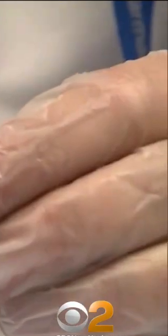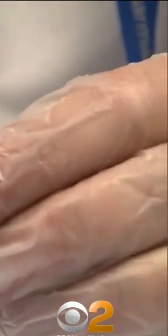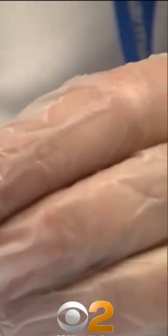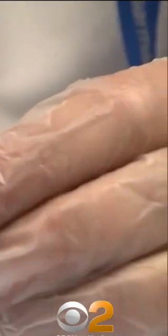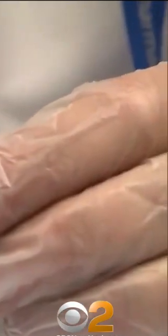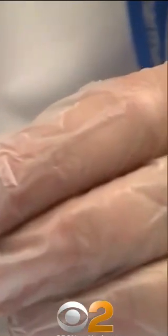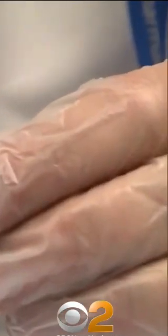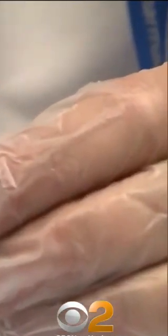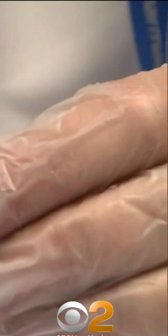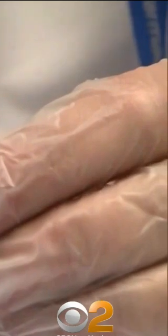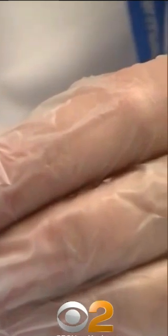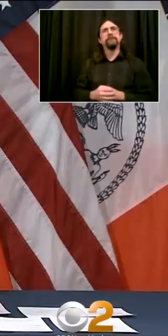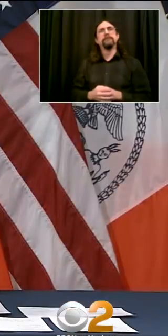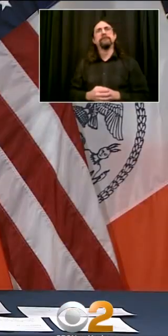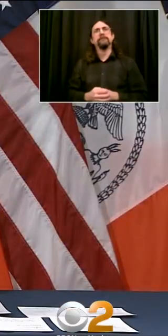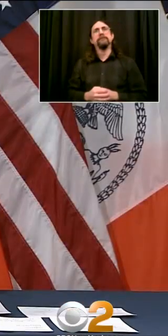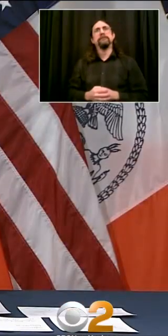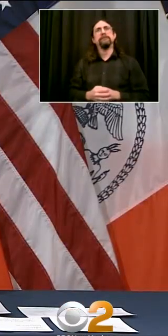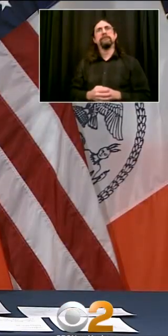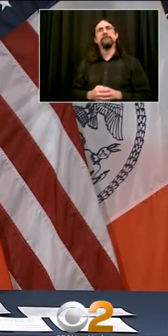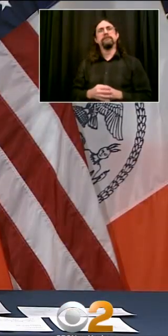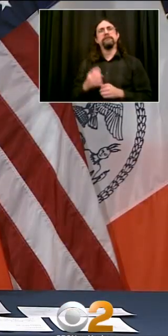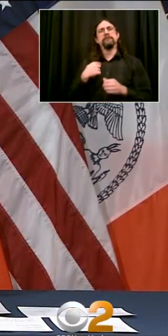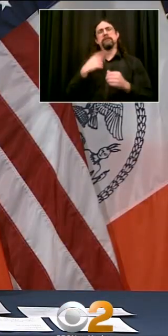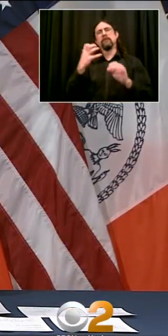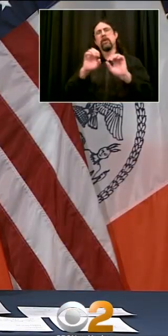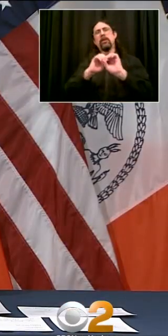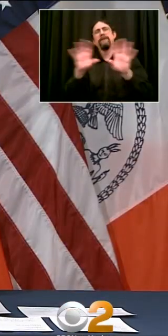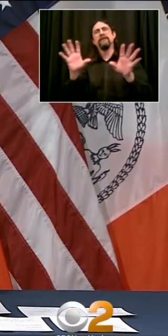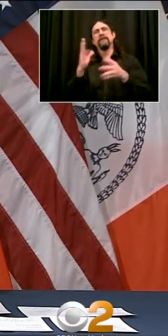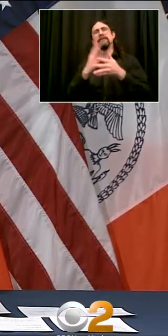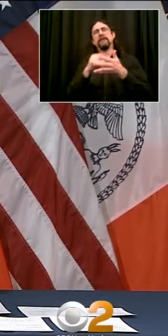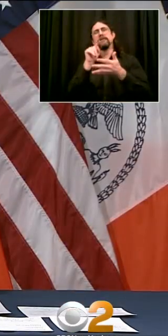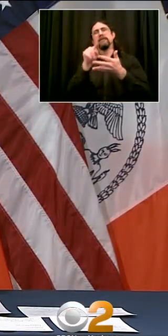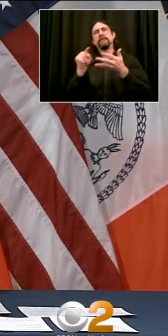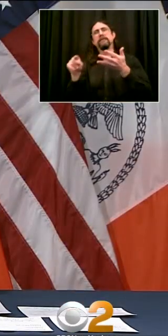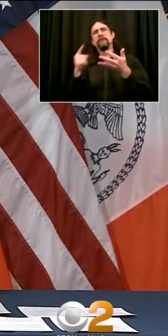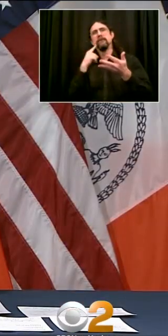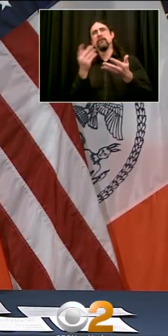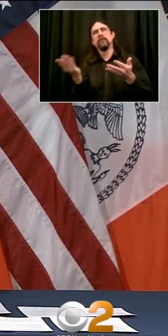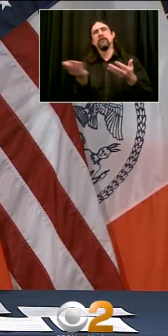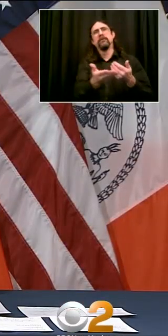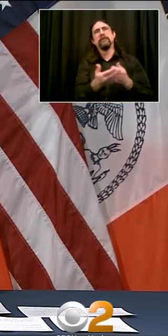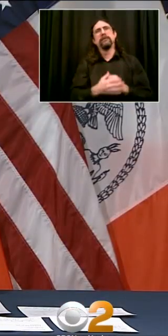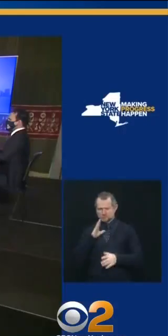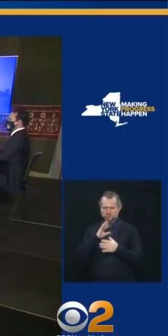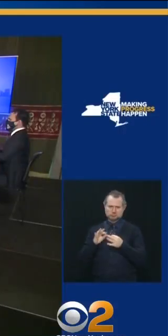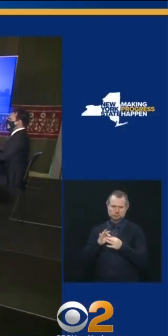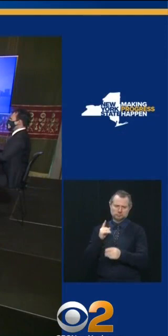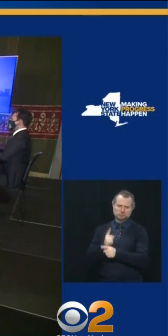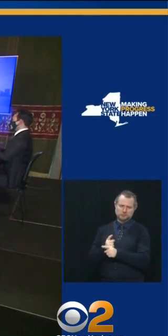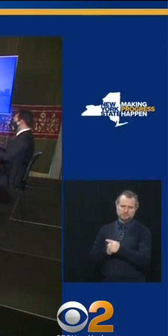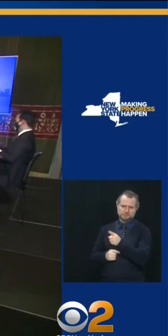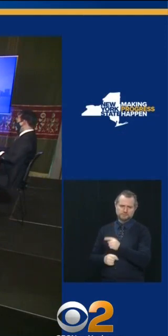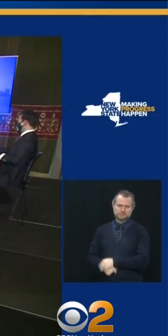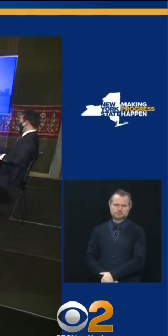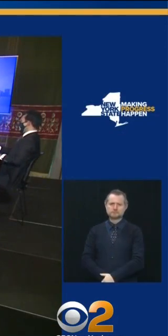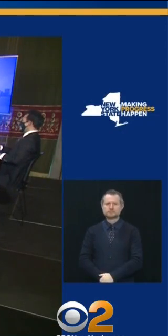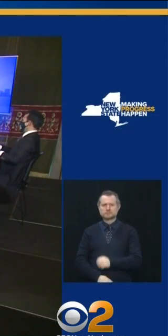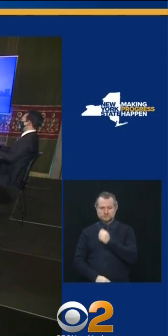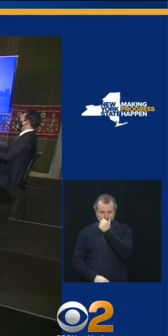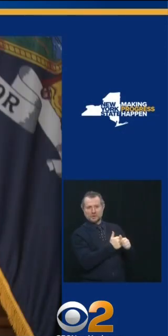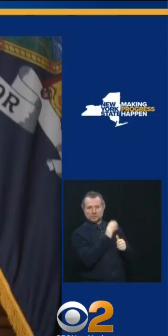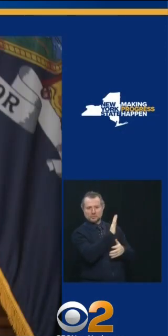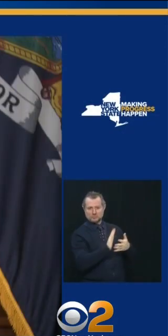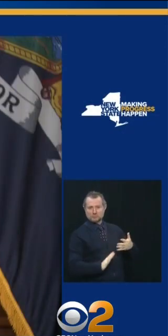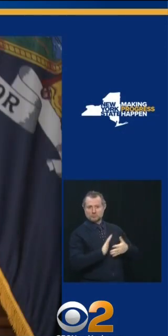of vaccines they administer. This has got to be a 7-day-a-week, 24/7 reality going forward. But that didn't help him escape the wrath of